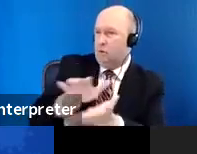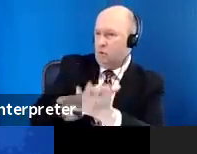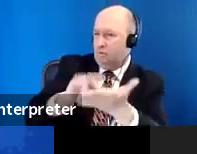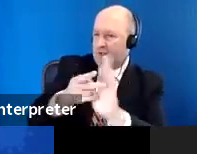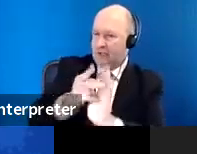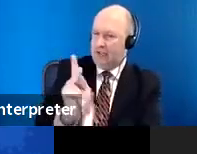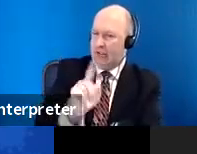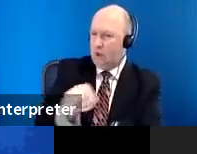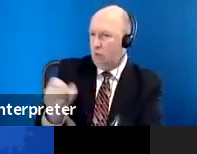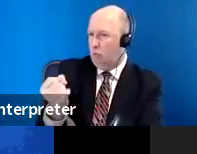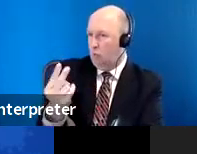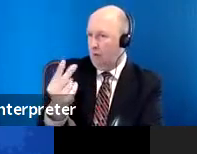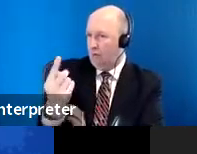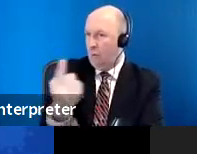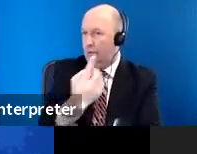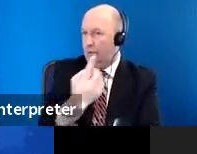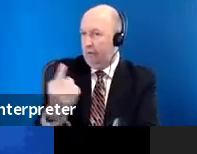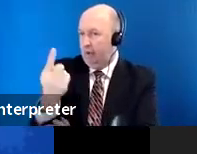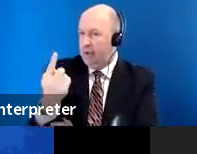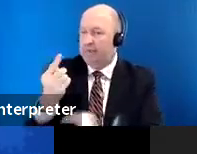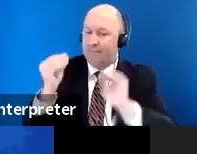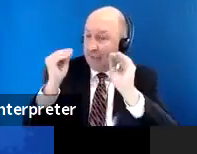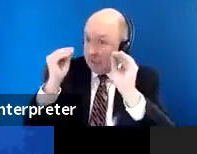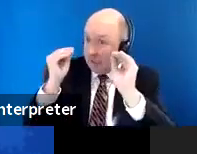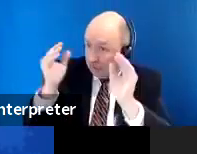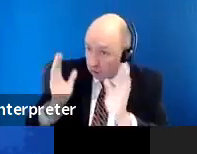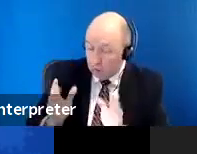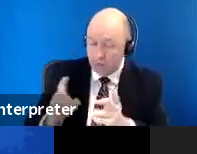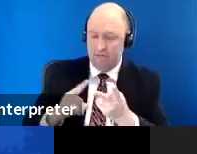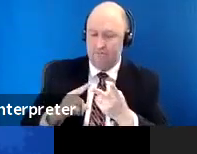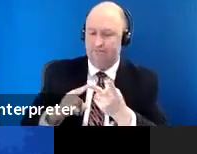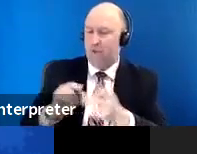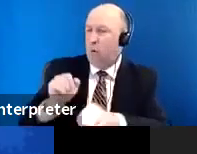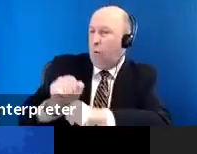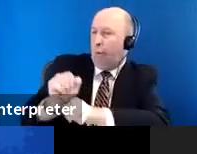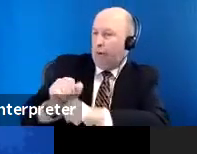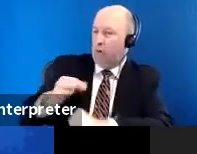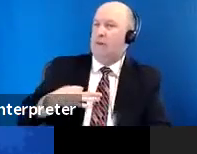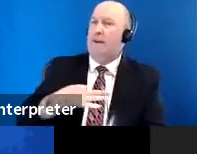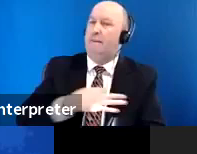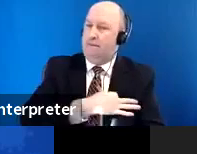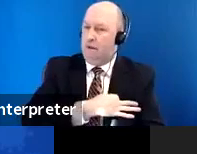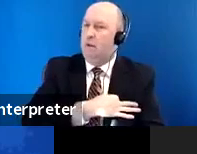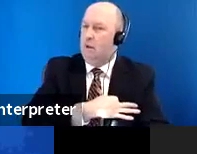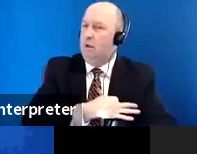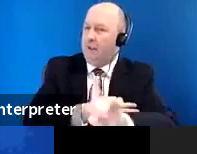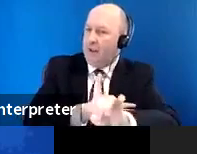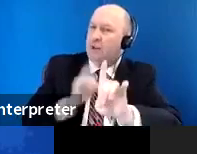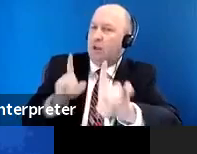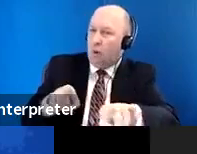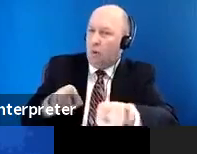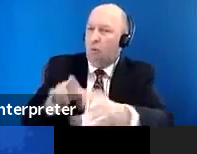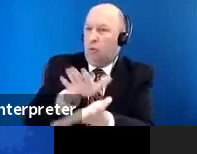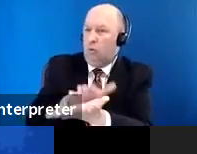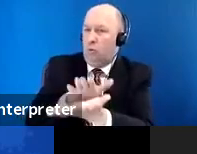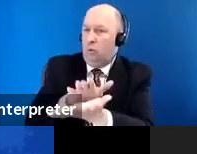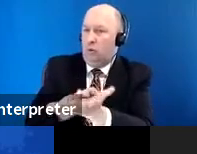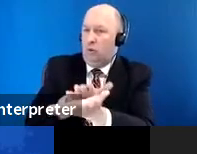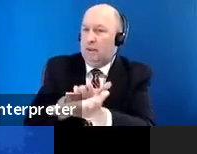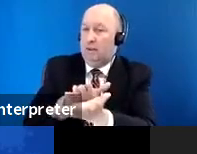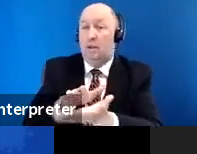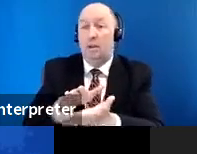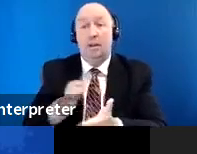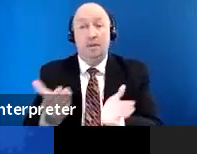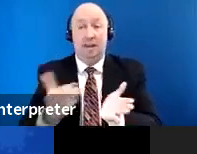And those individuals would be the teachers and the staff who are actually in those schools. But please make sure at this point in